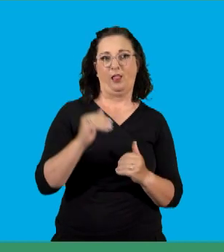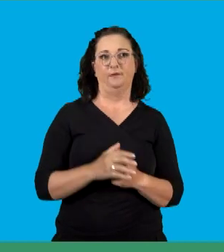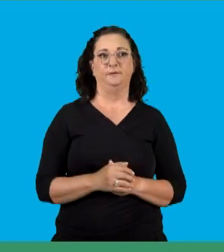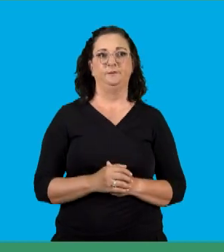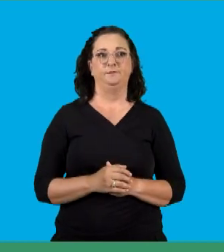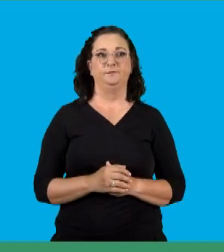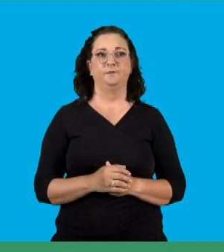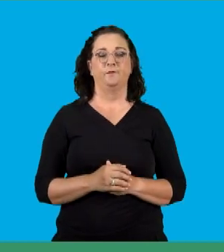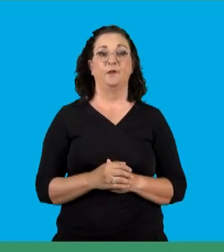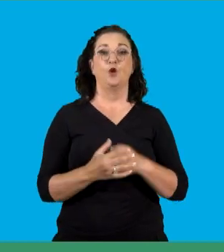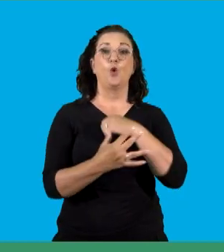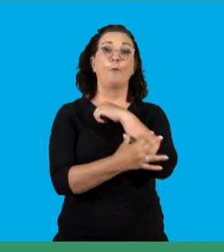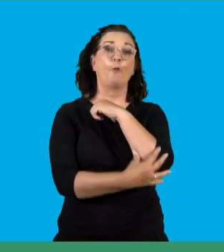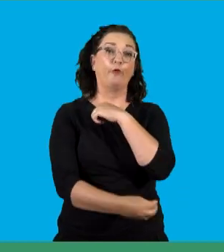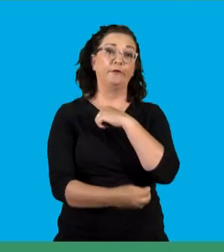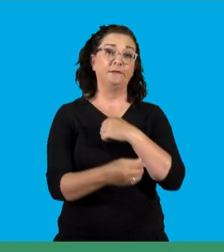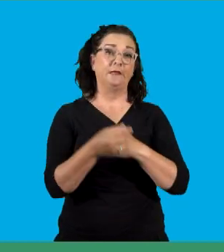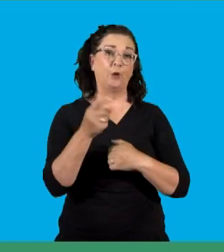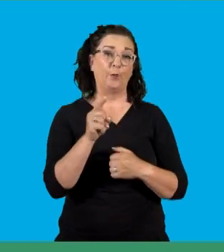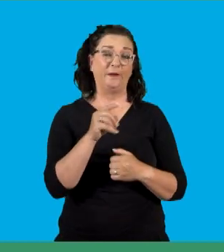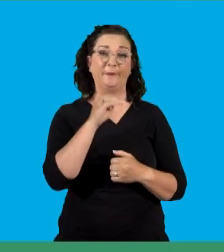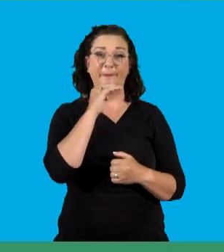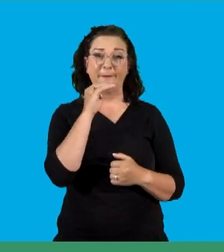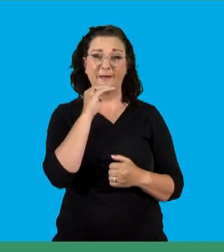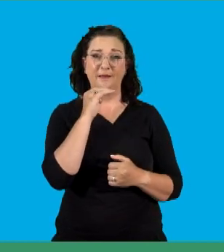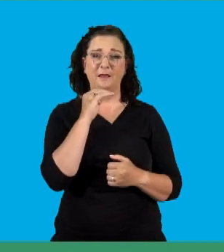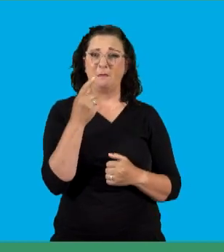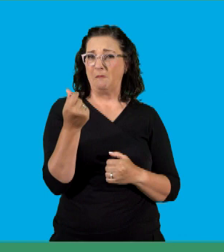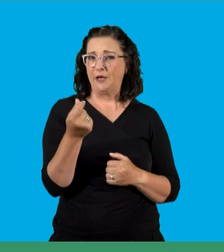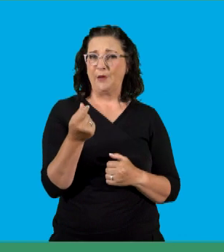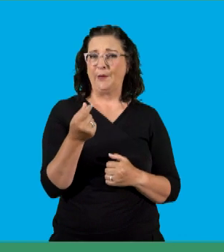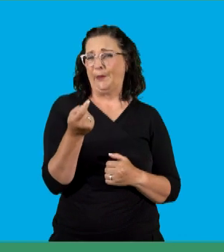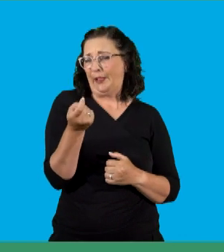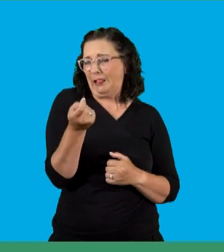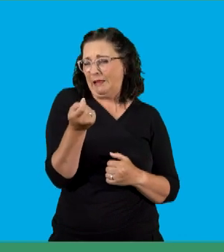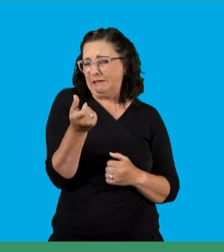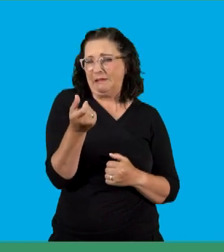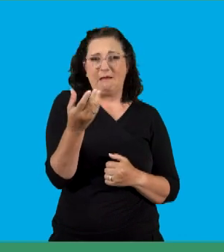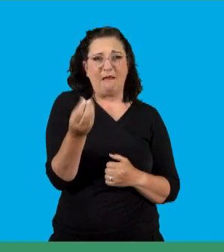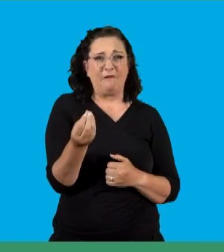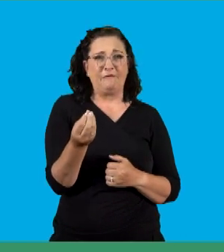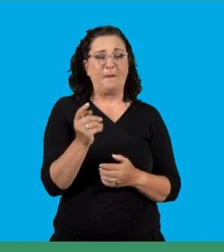in which people have little or no money to buy their basic needs.